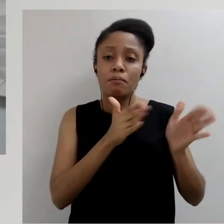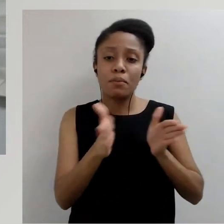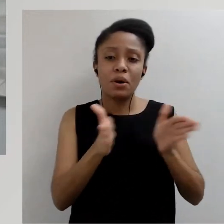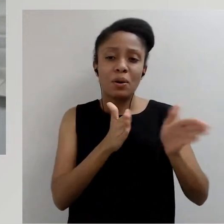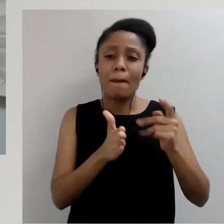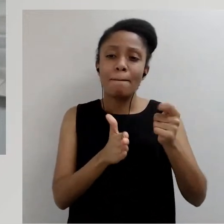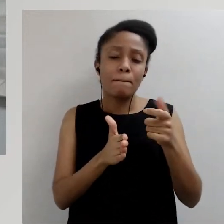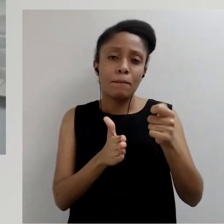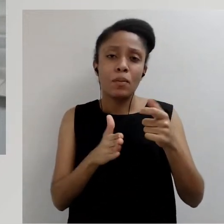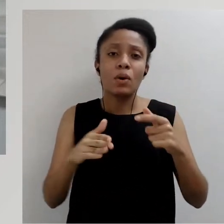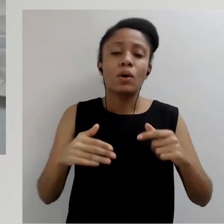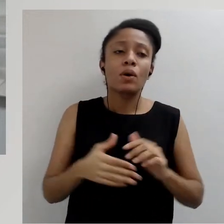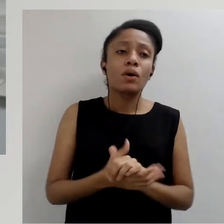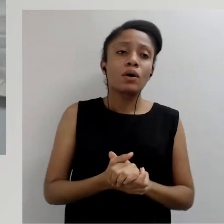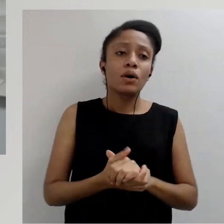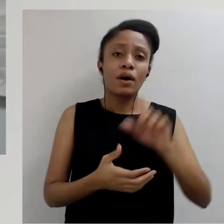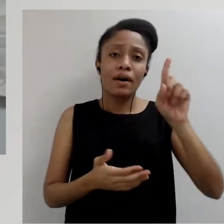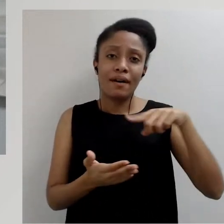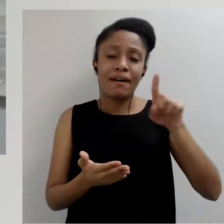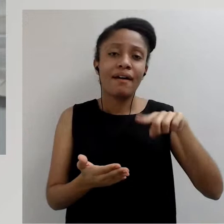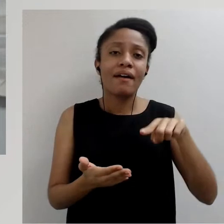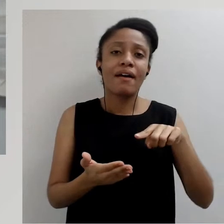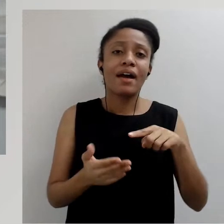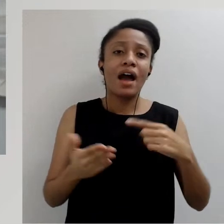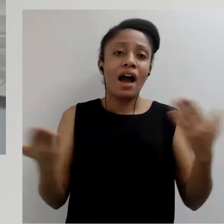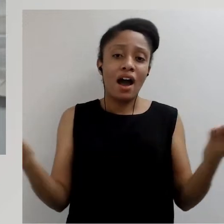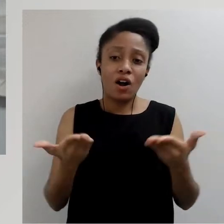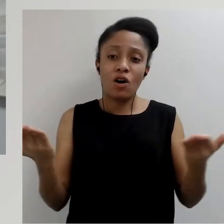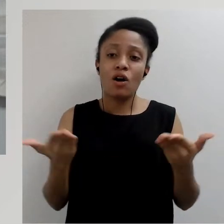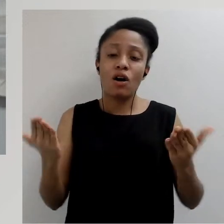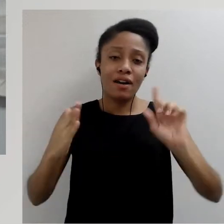It's closer to what Sidney is talking about this